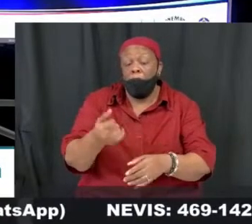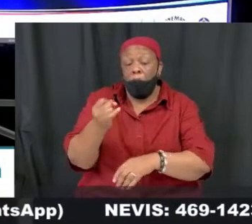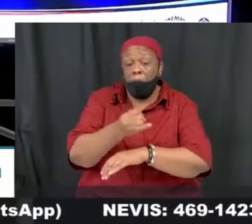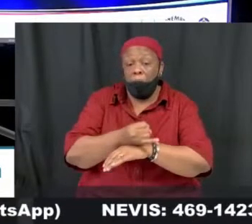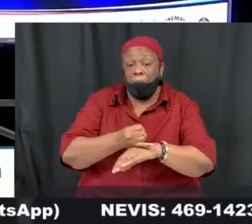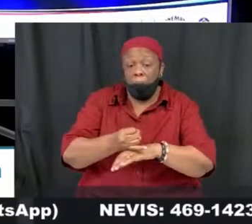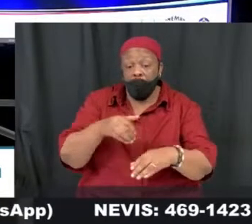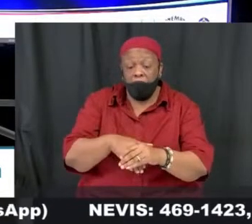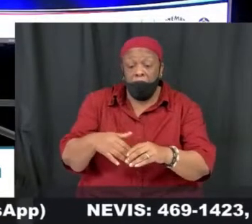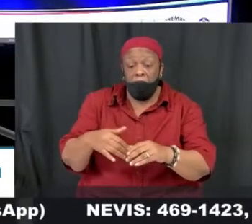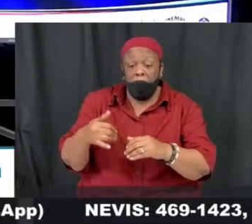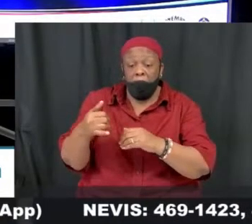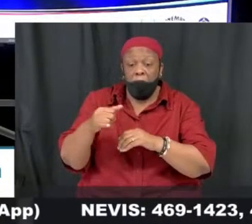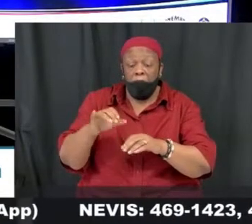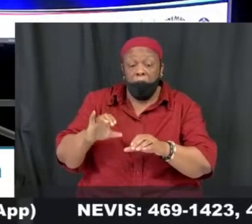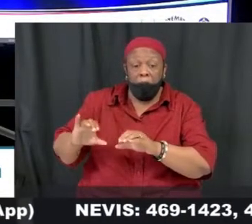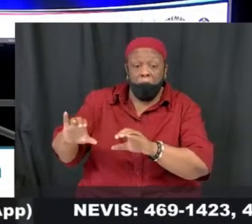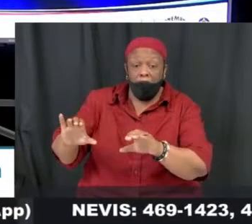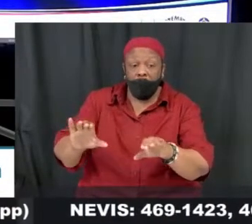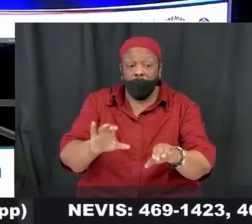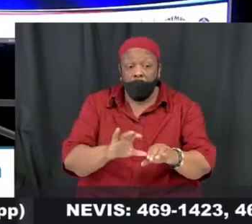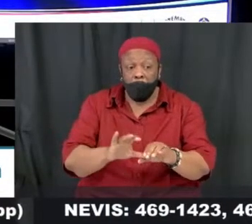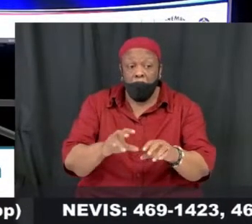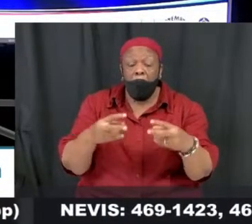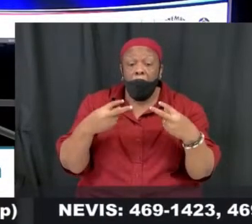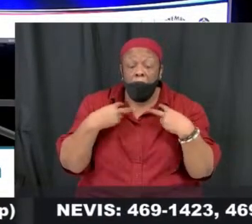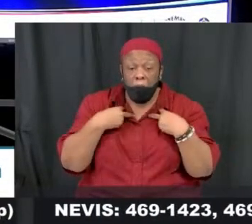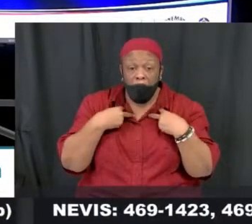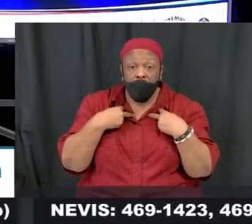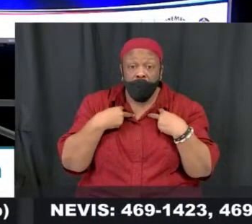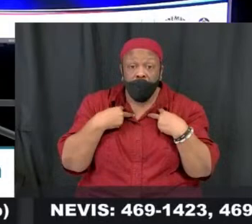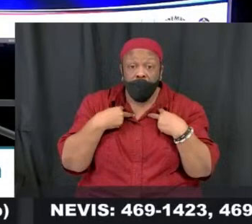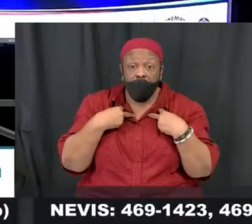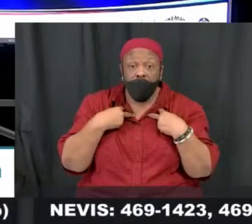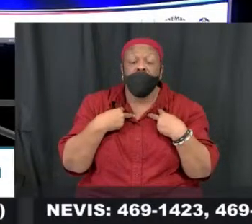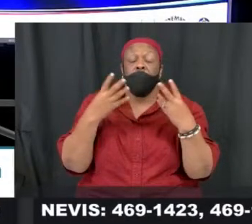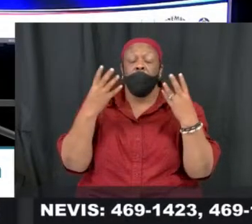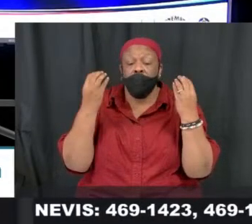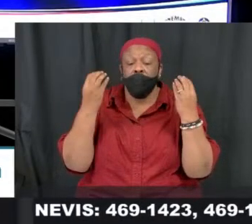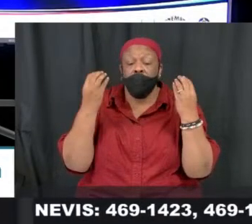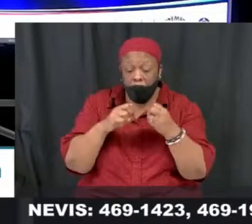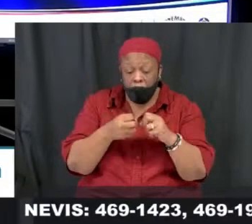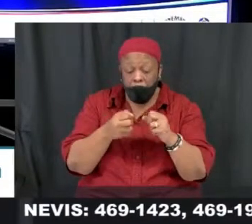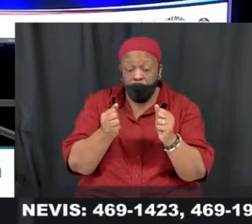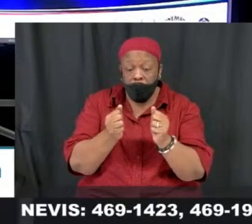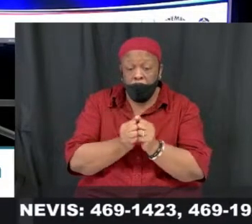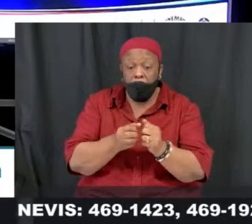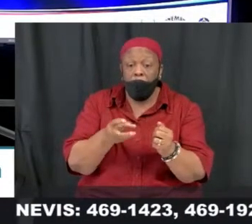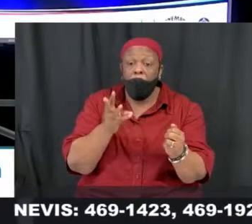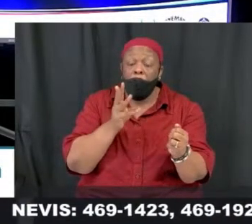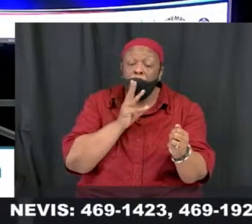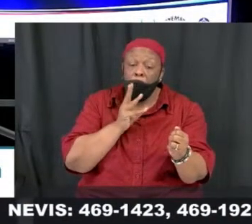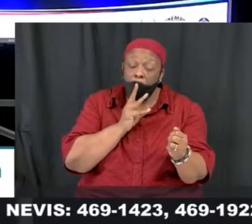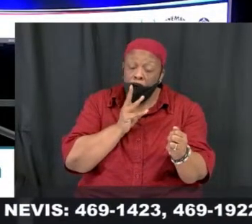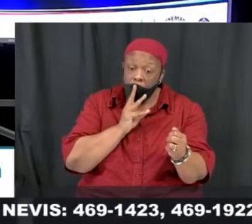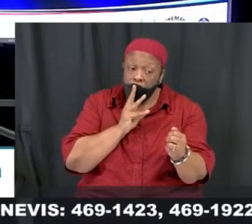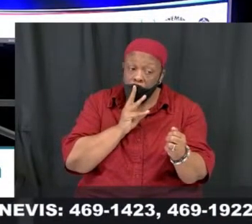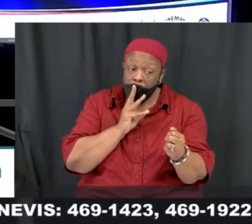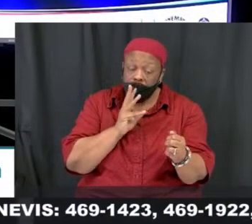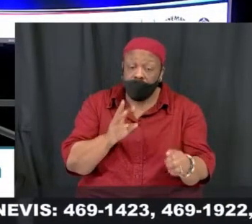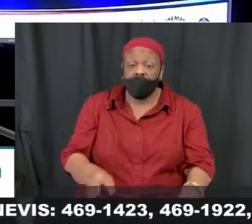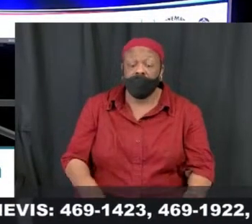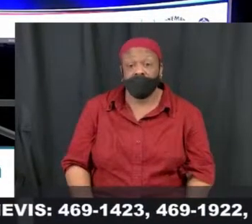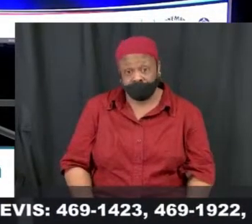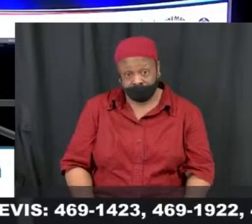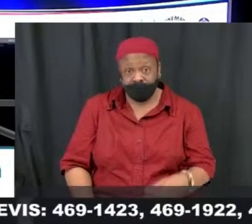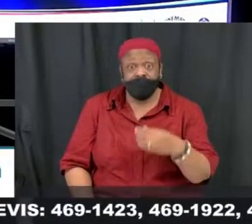a number of these are facing the drought situation. I am appealing to the general public to apply